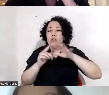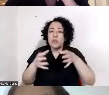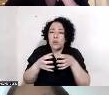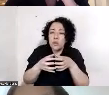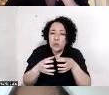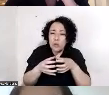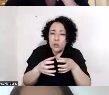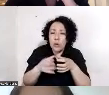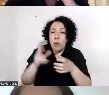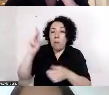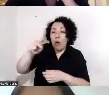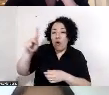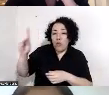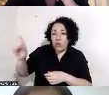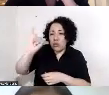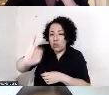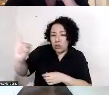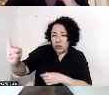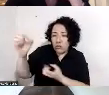com instrutores ou mentores.